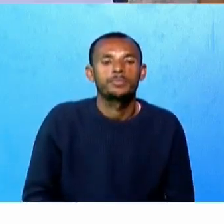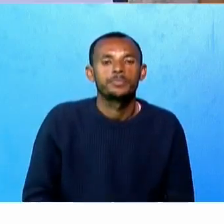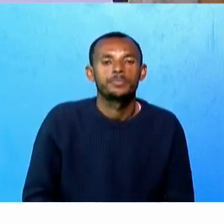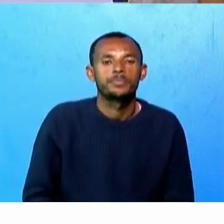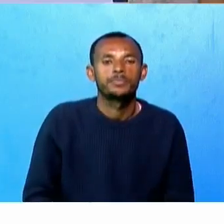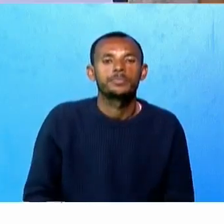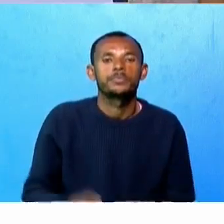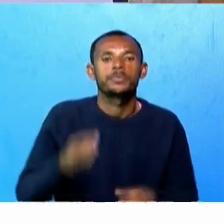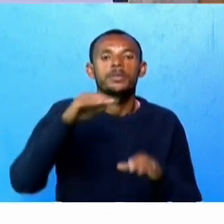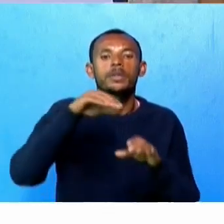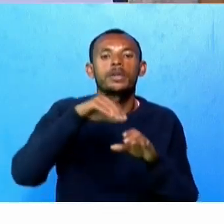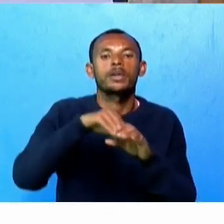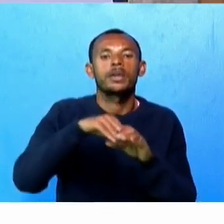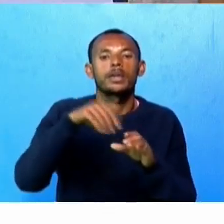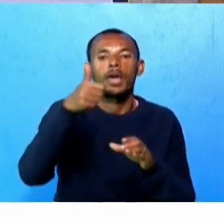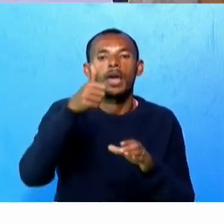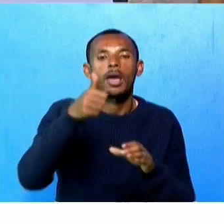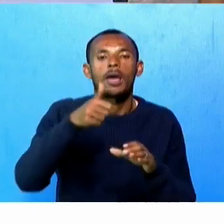in a bank